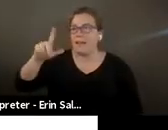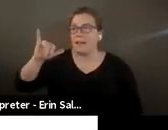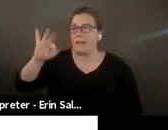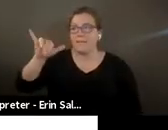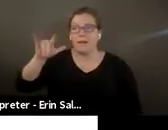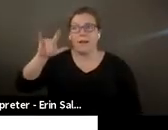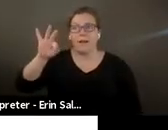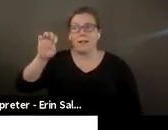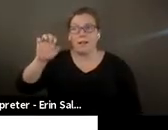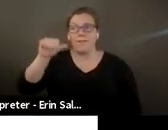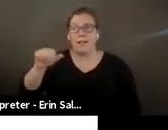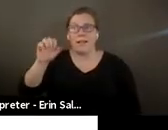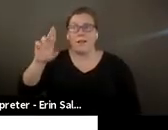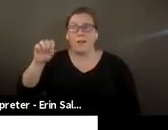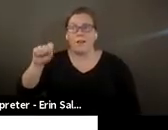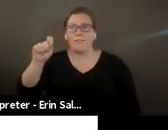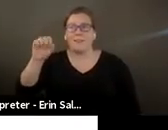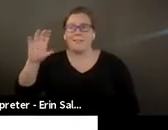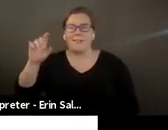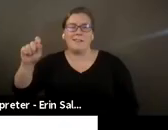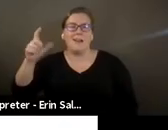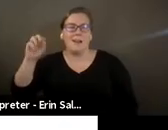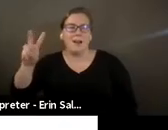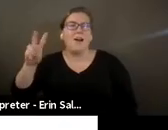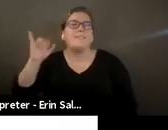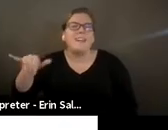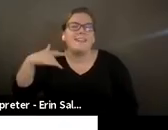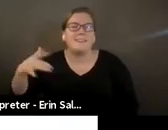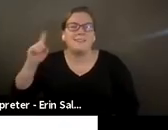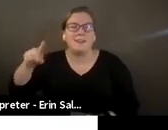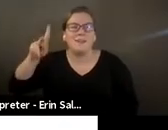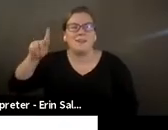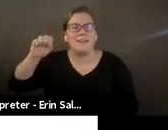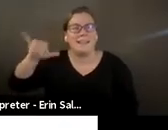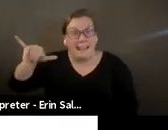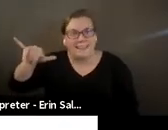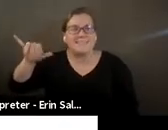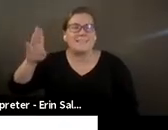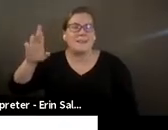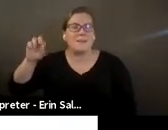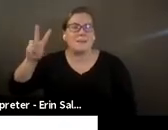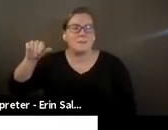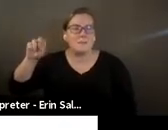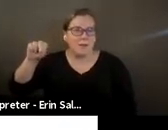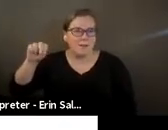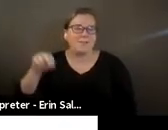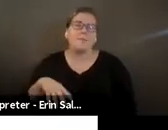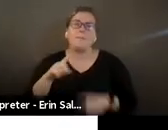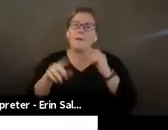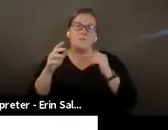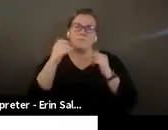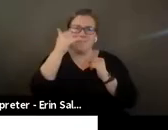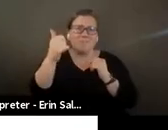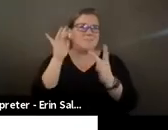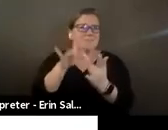Casey Broman checks that inbox as well. So feel free to give them a call or reach out. I wanted to remind